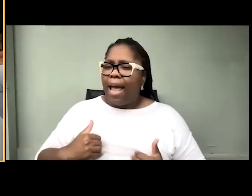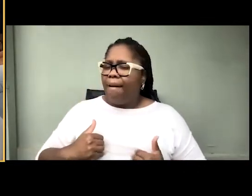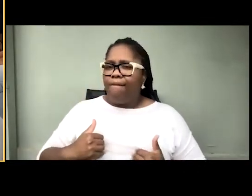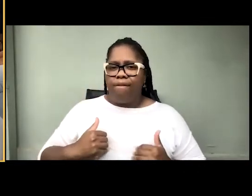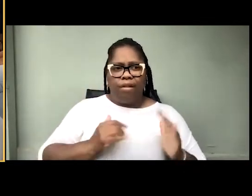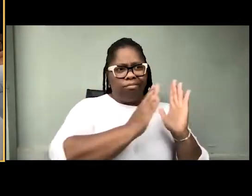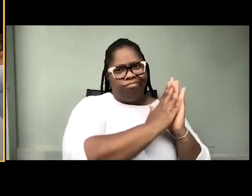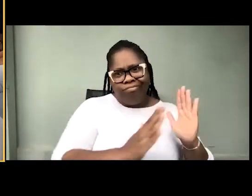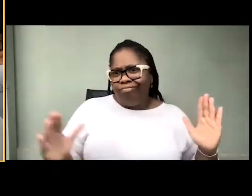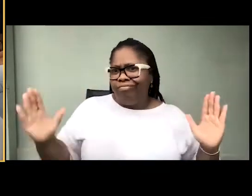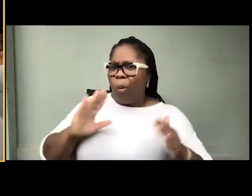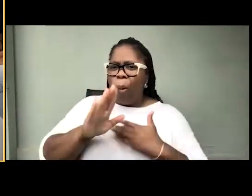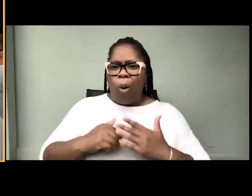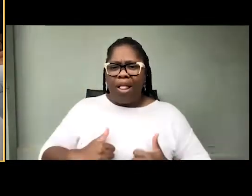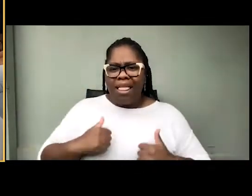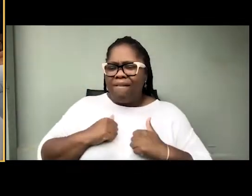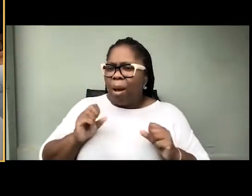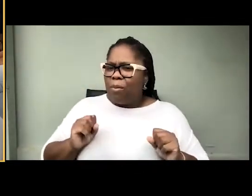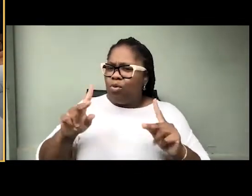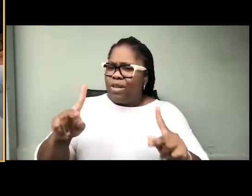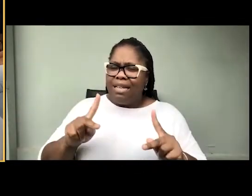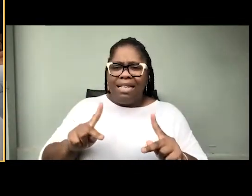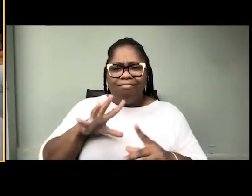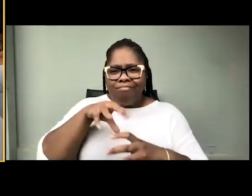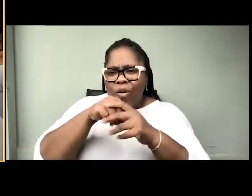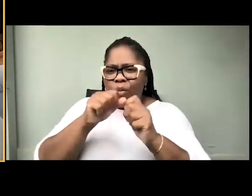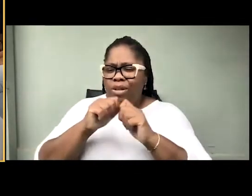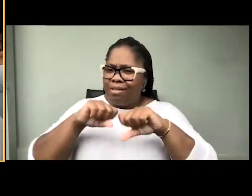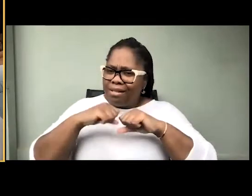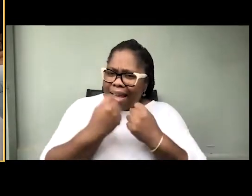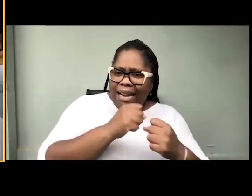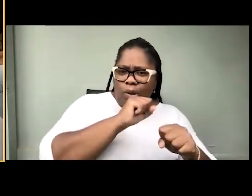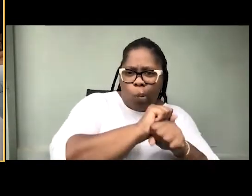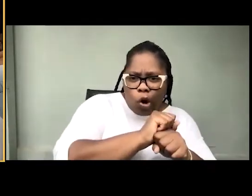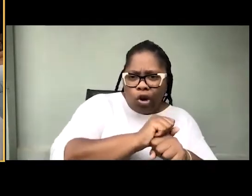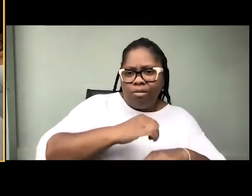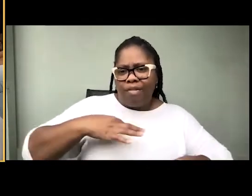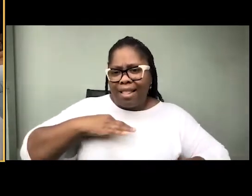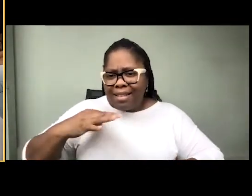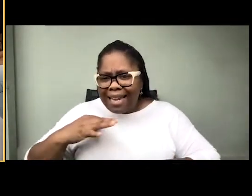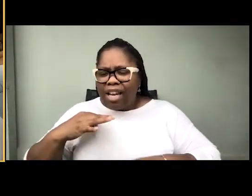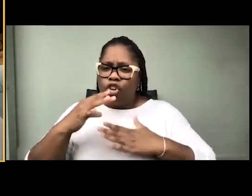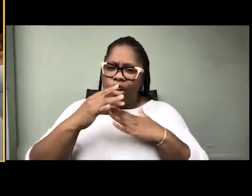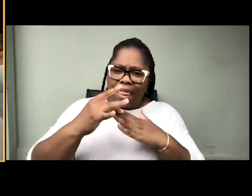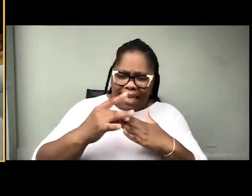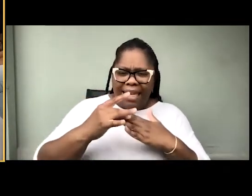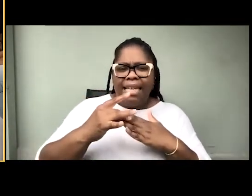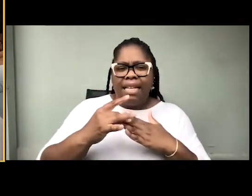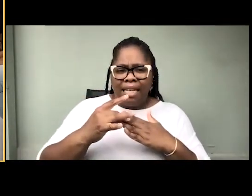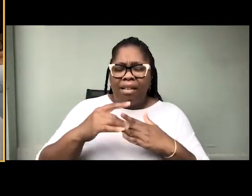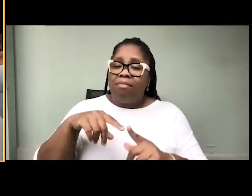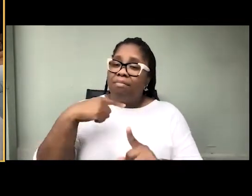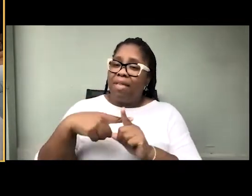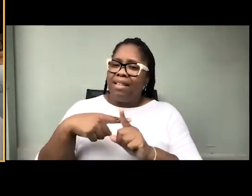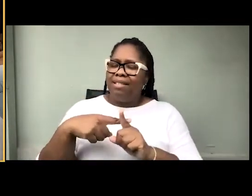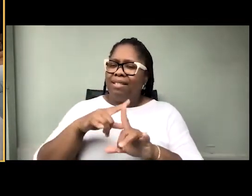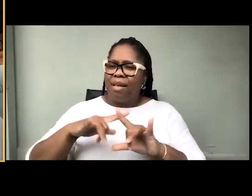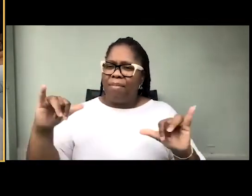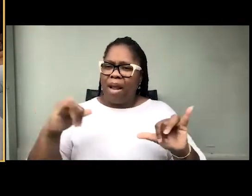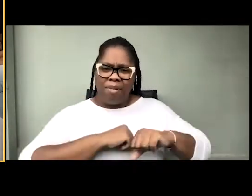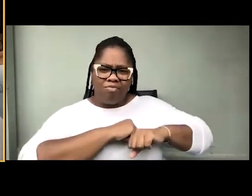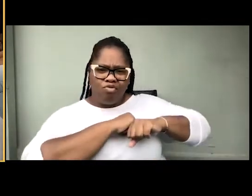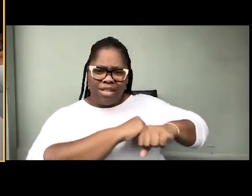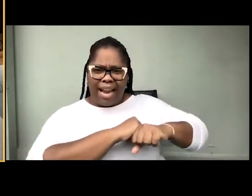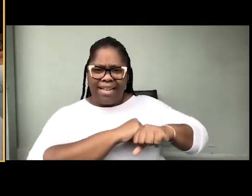just be engaged in society, to work, to volunteer, to hold leadership positions, and then also to be protected